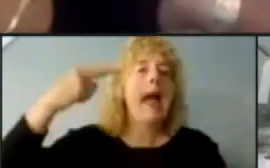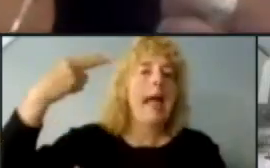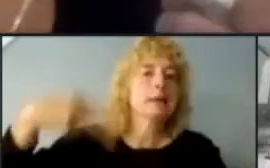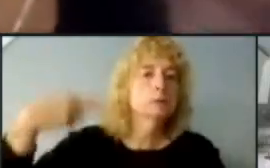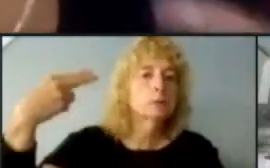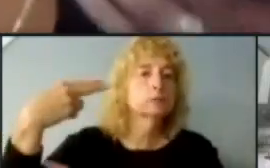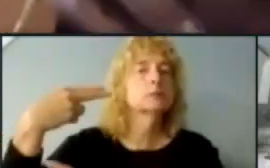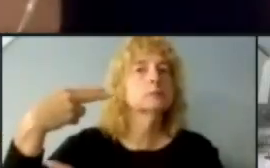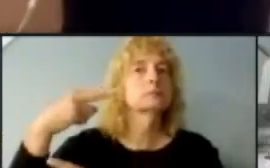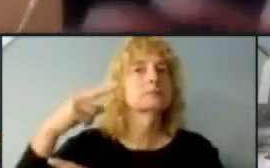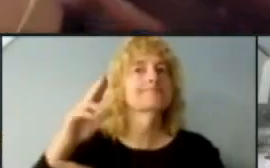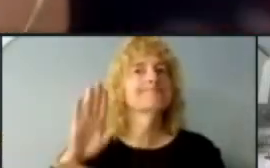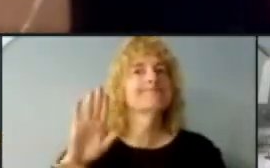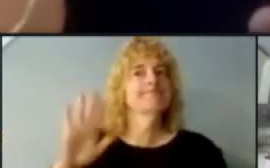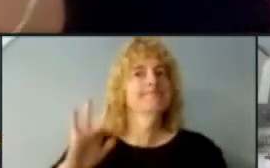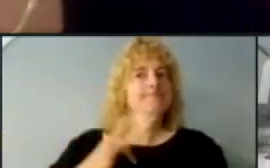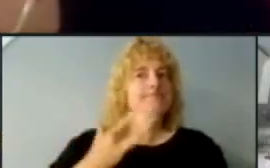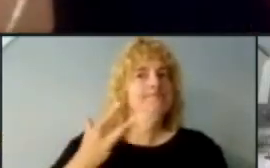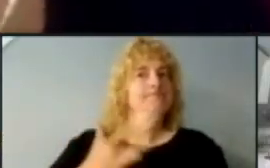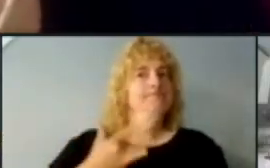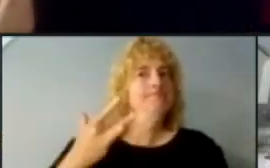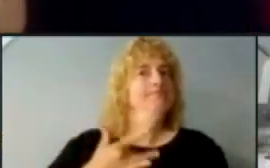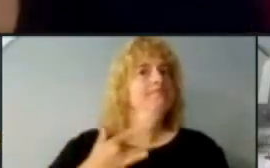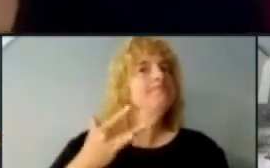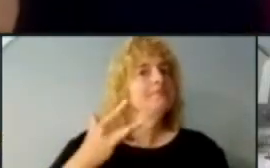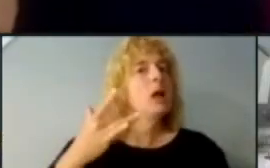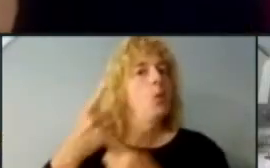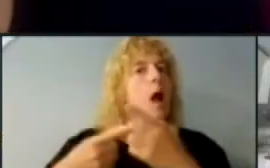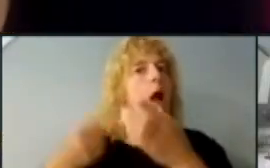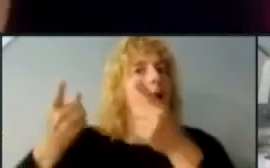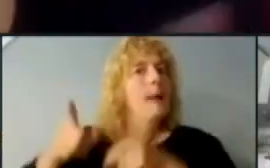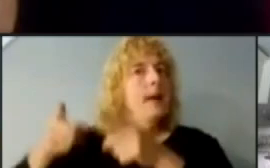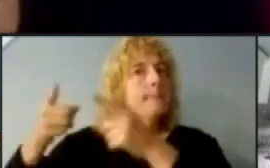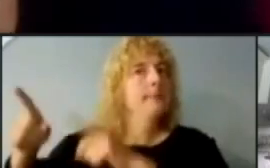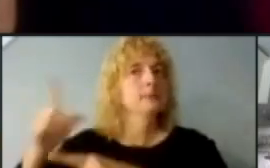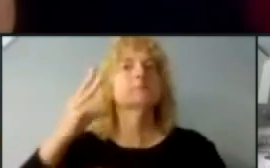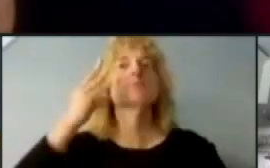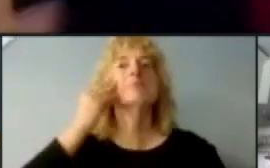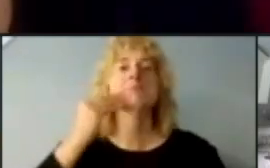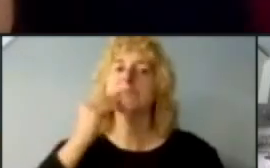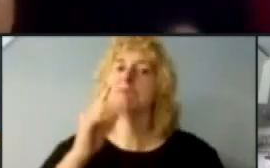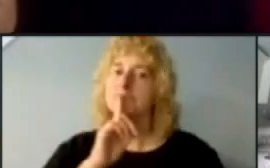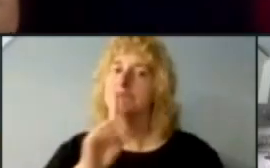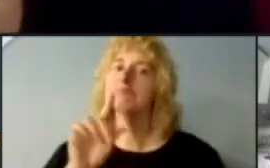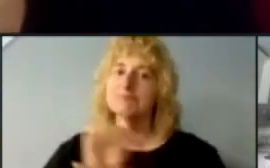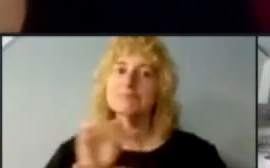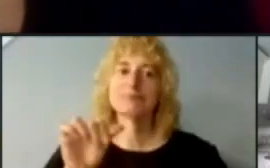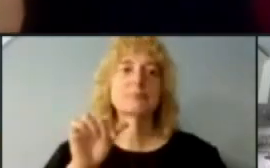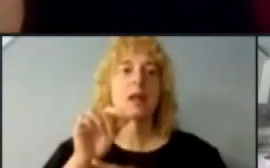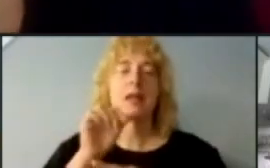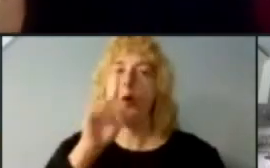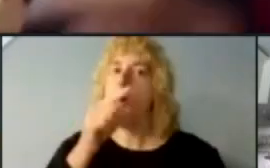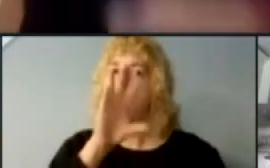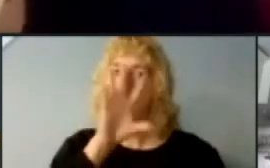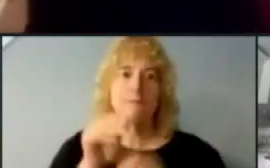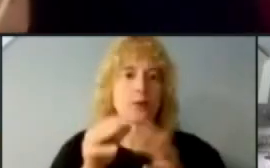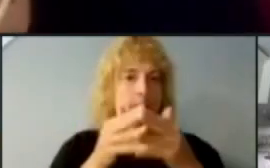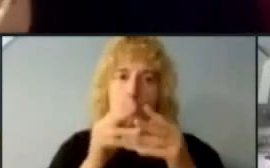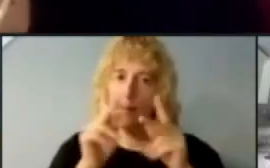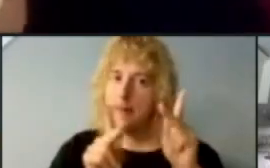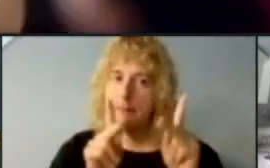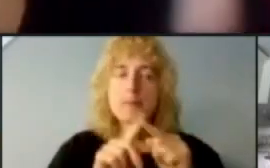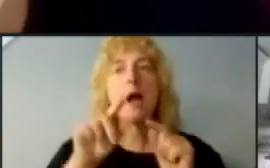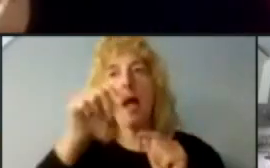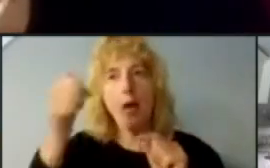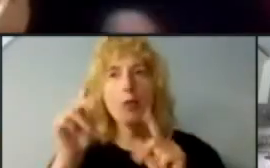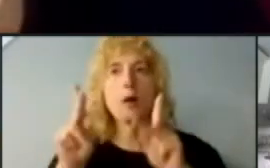and real lived experiences, not only of African Americans in particular, but other people of color. So this is an opportunity and